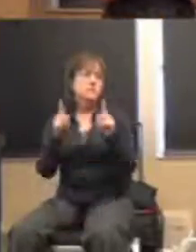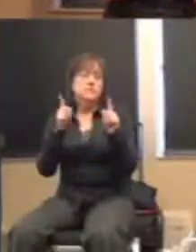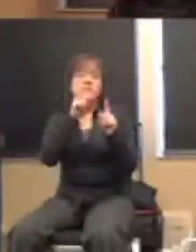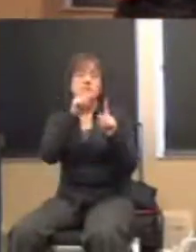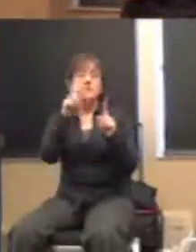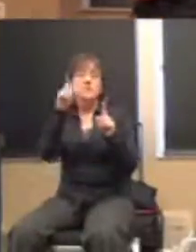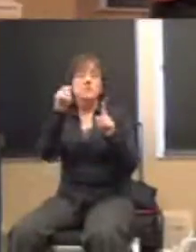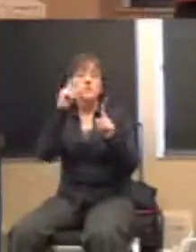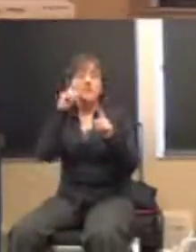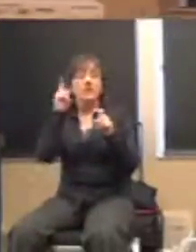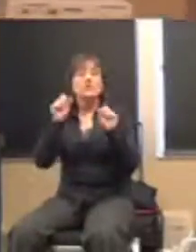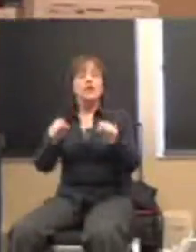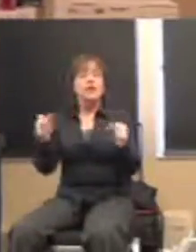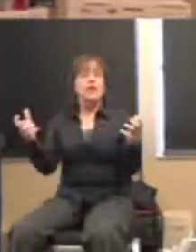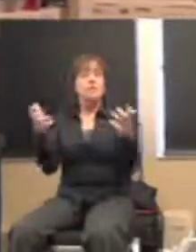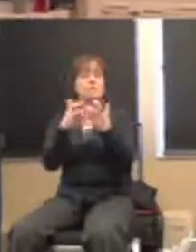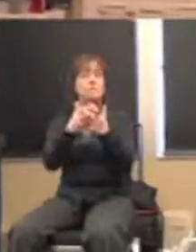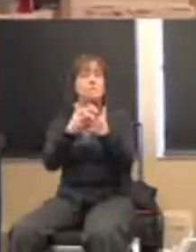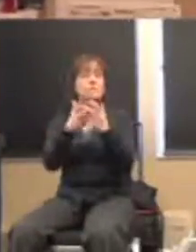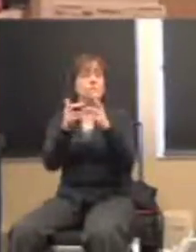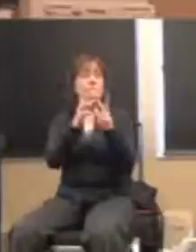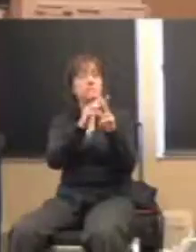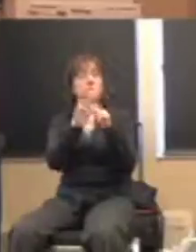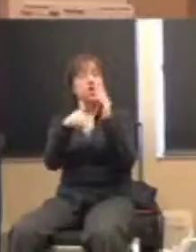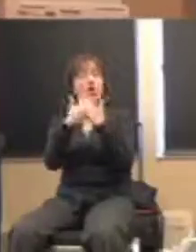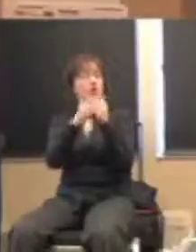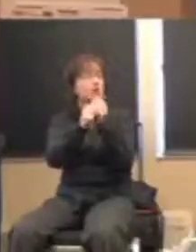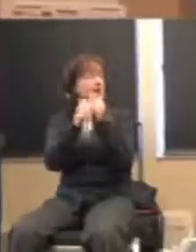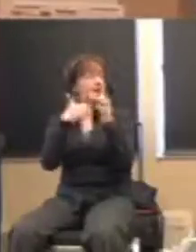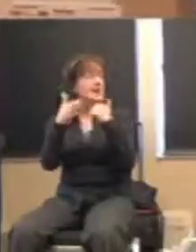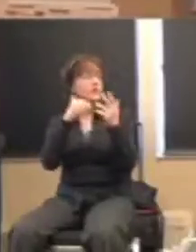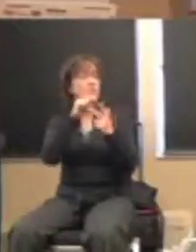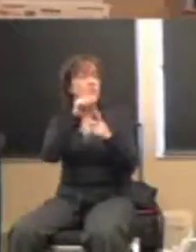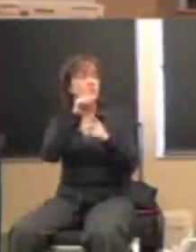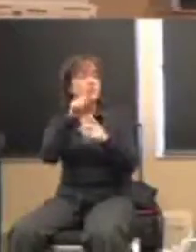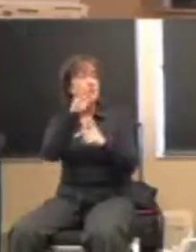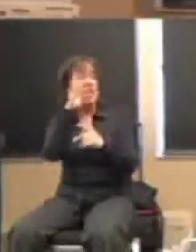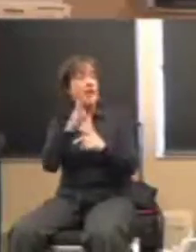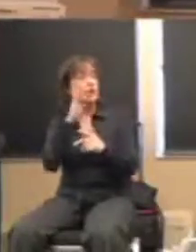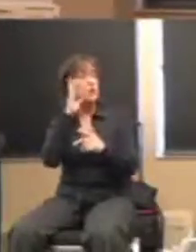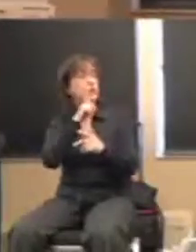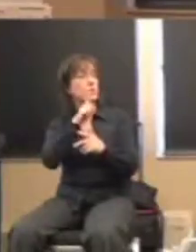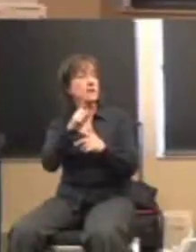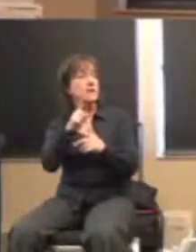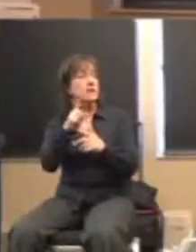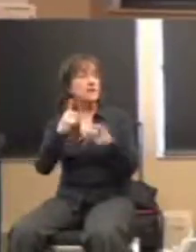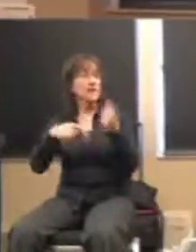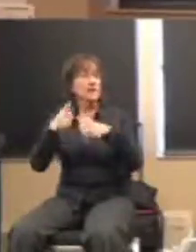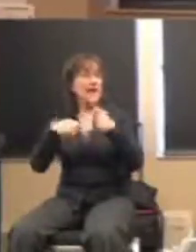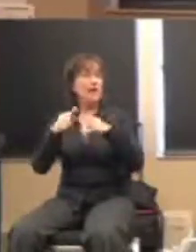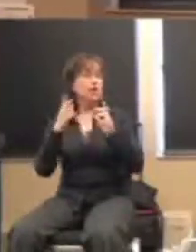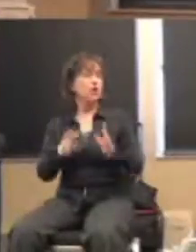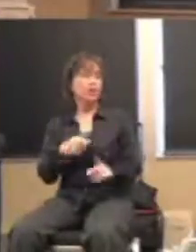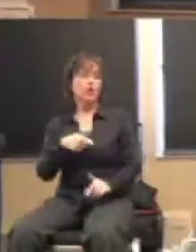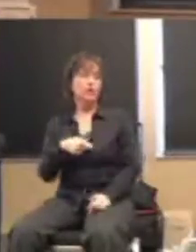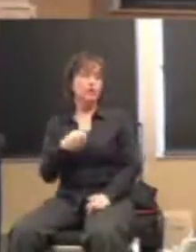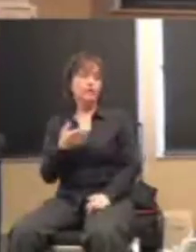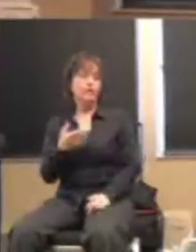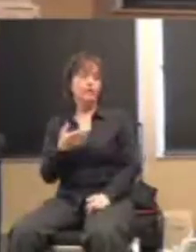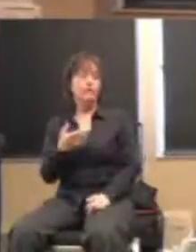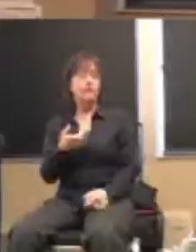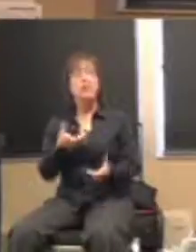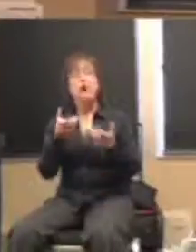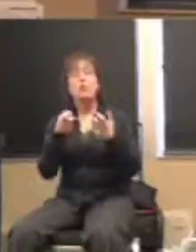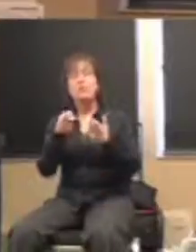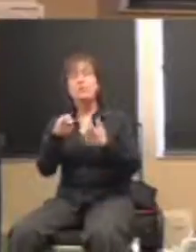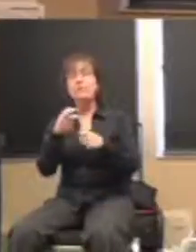you can pair all of that together. Even if you're not sure they're ever going to be a signer, I want them to get